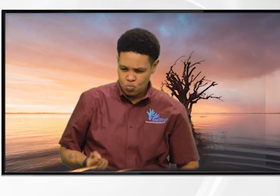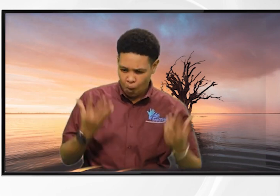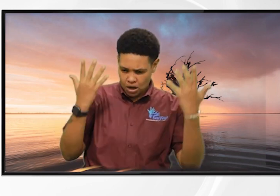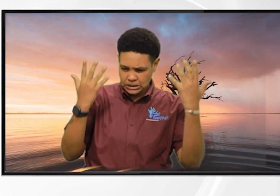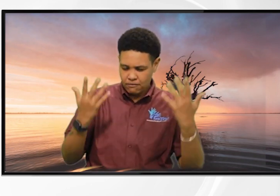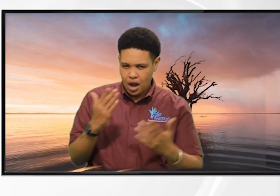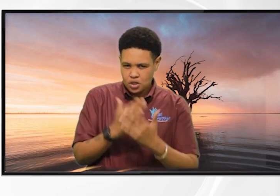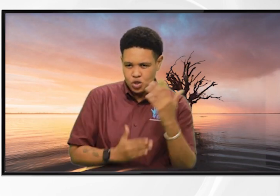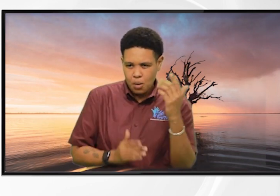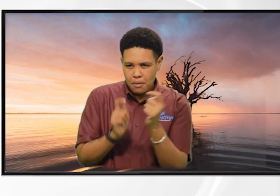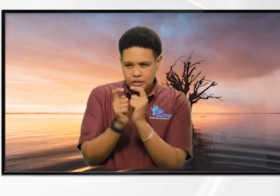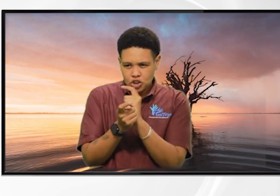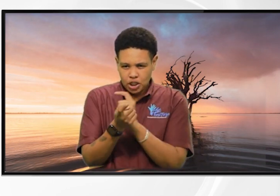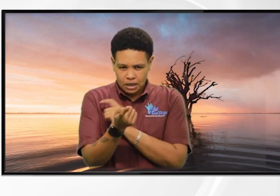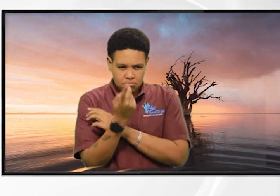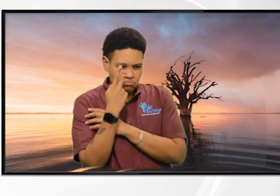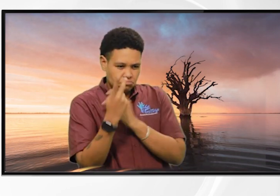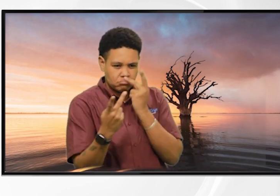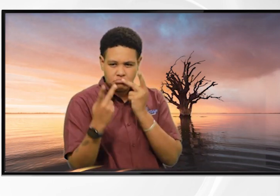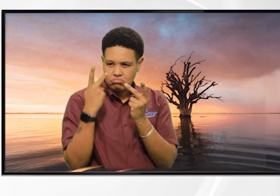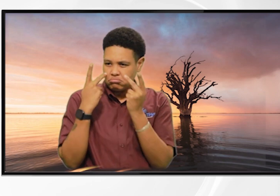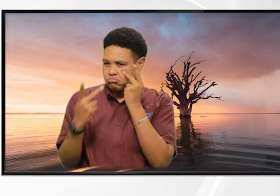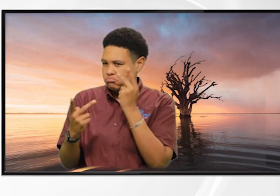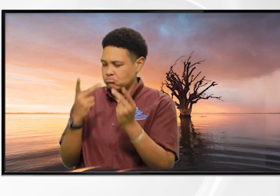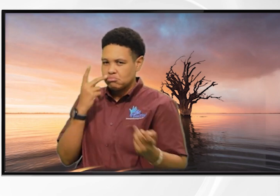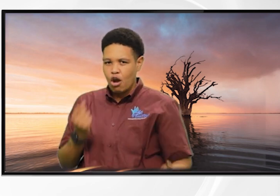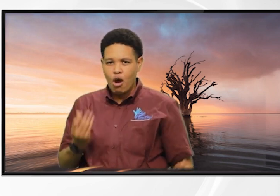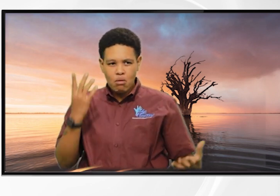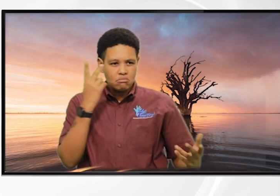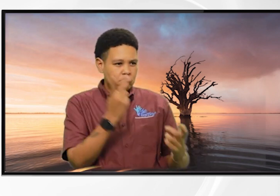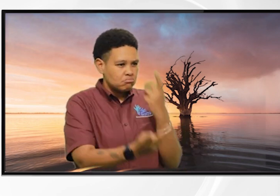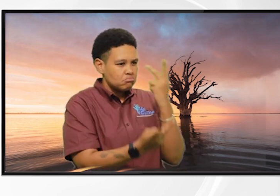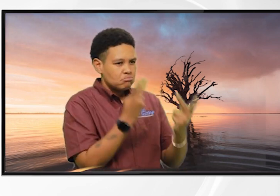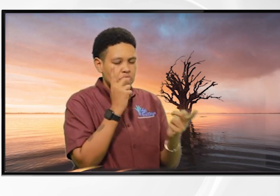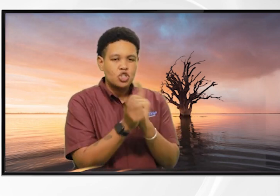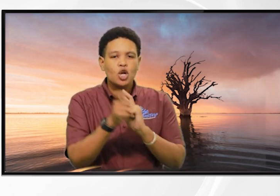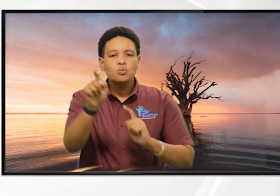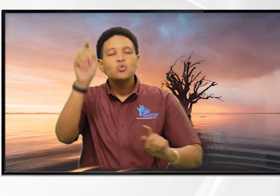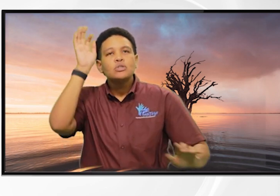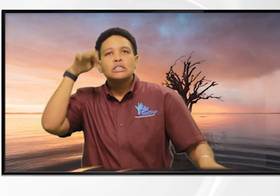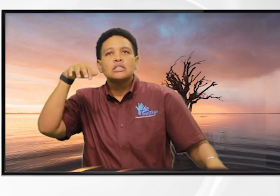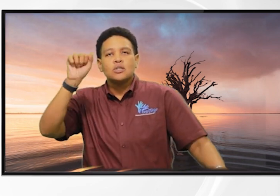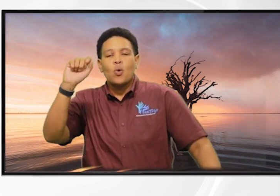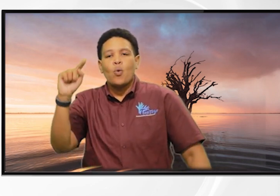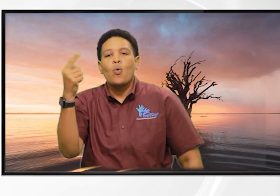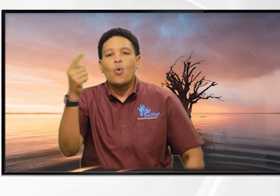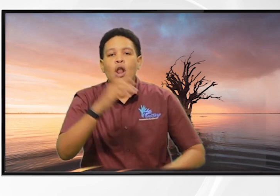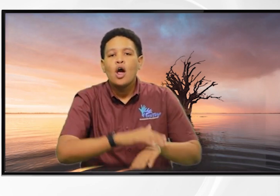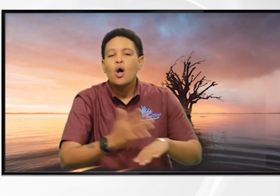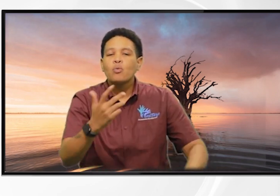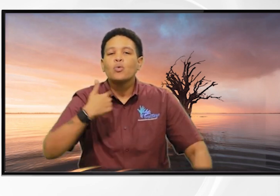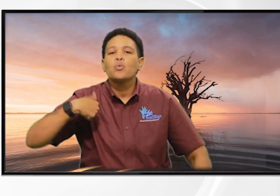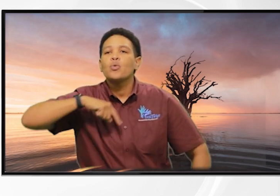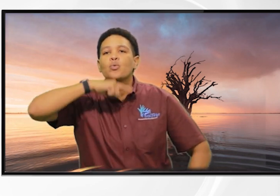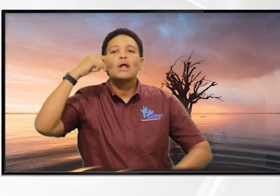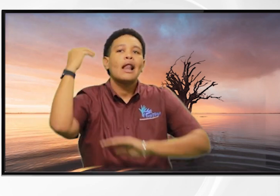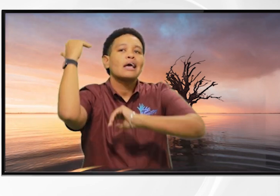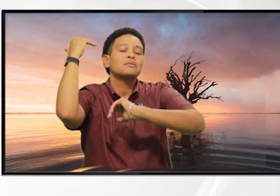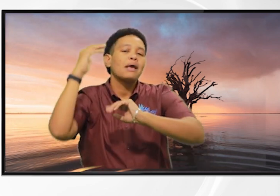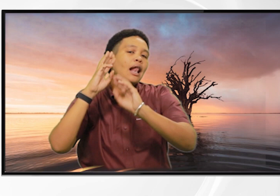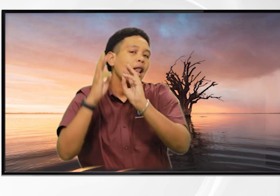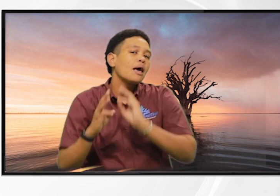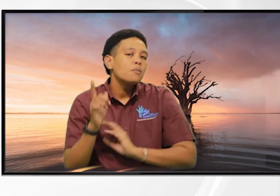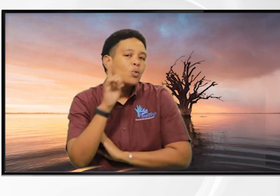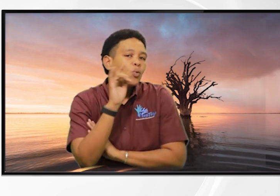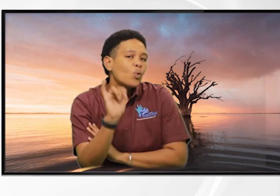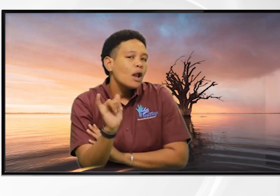changes we're already seeing, then we shouldn't premise our decision making only on what we expect the climate to be,